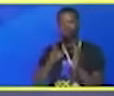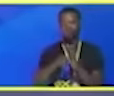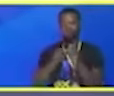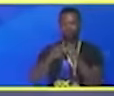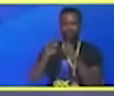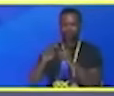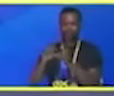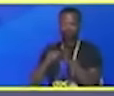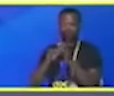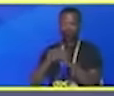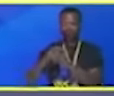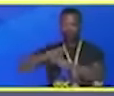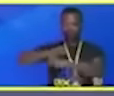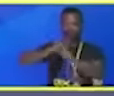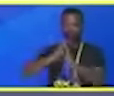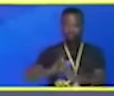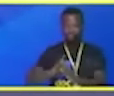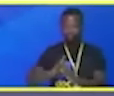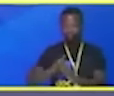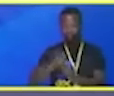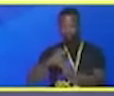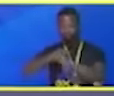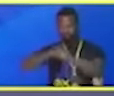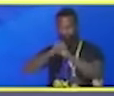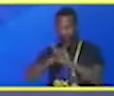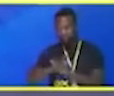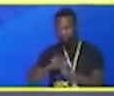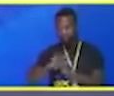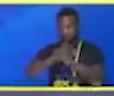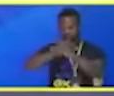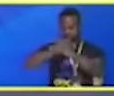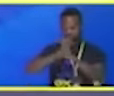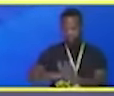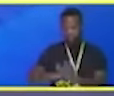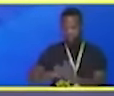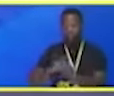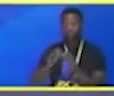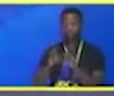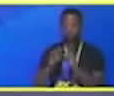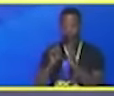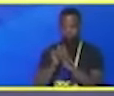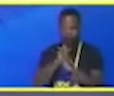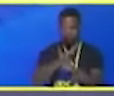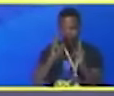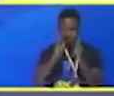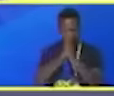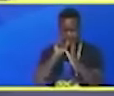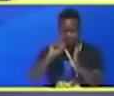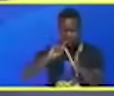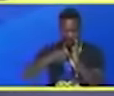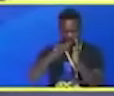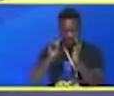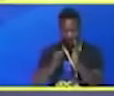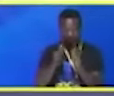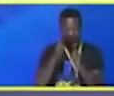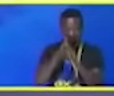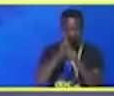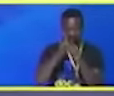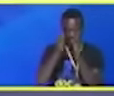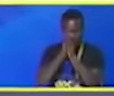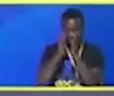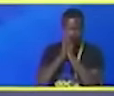defender, protector. Are we together? So are you ready to pray in 1 minute? Ask the Lord to give